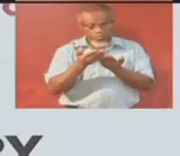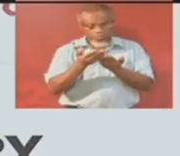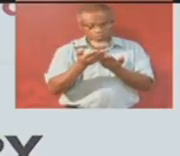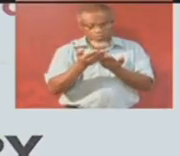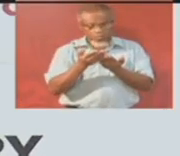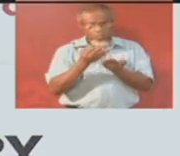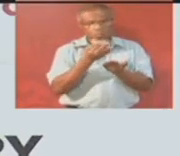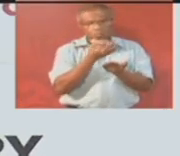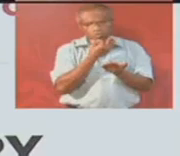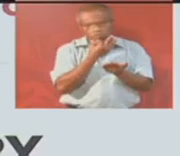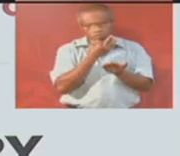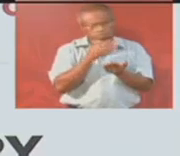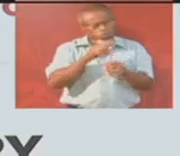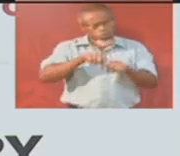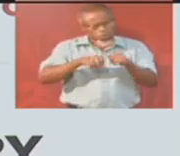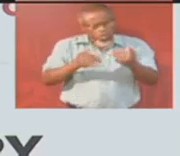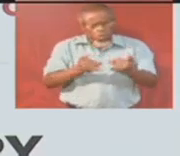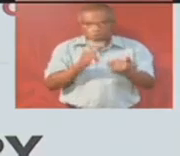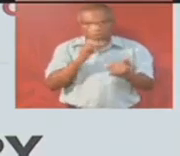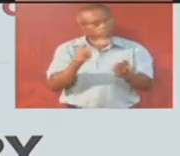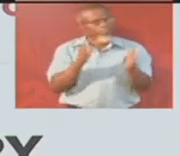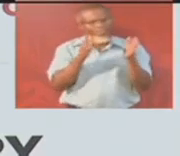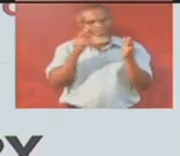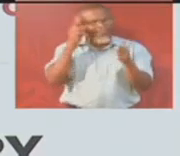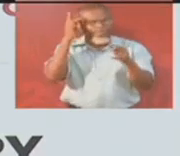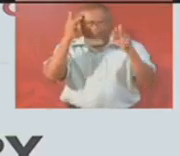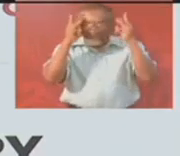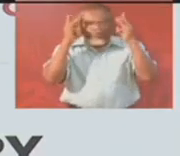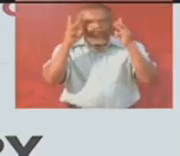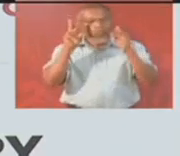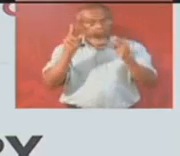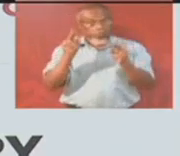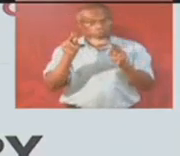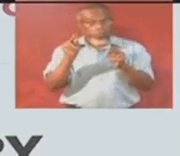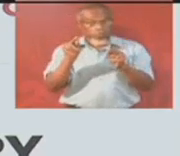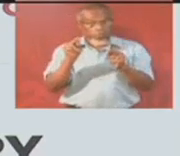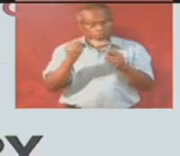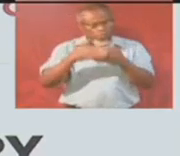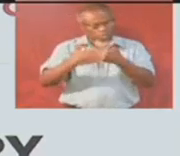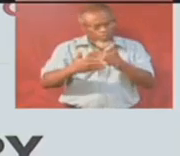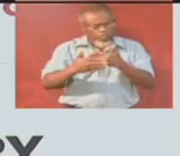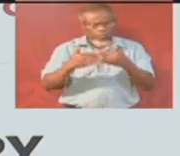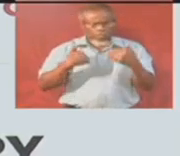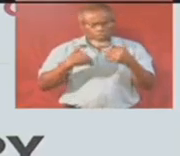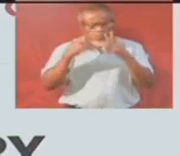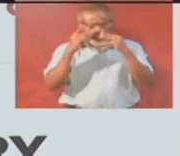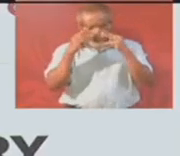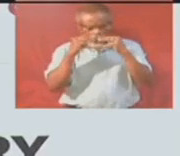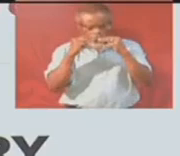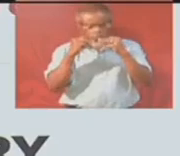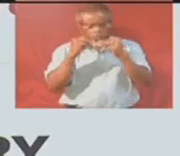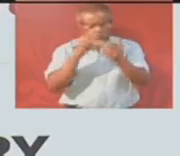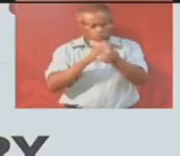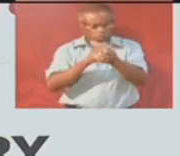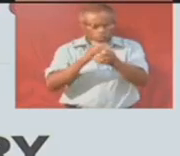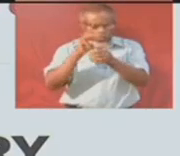concern right now. And then after that, I had a meeting with Dr. Erica Wheeler again.